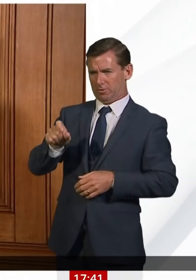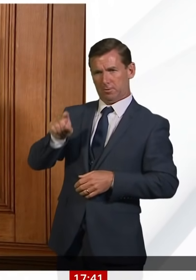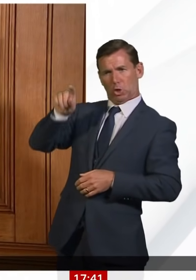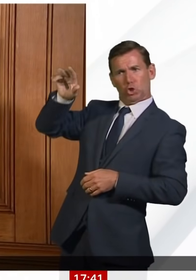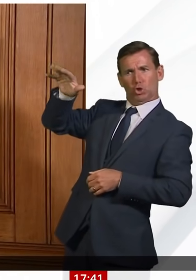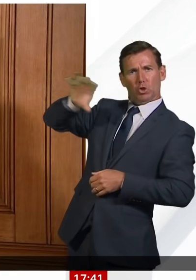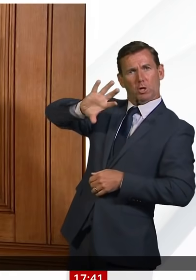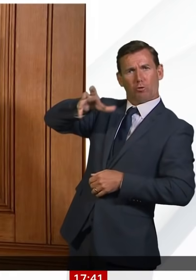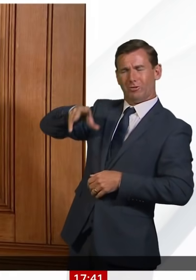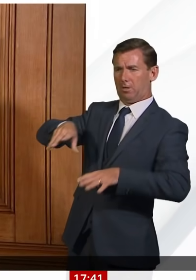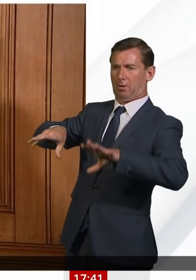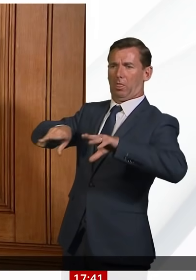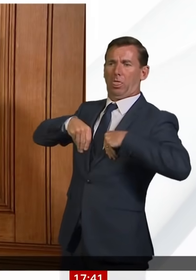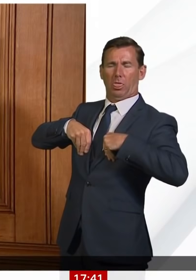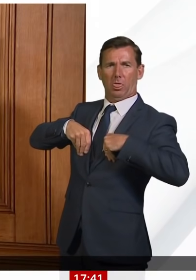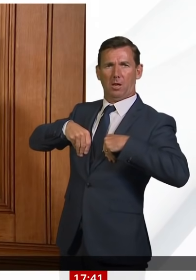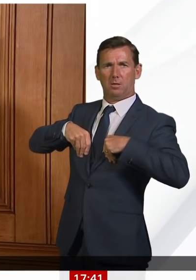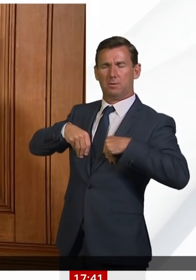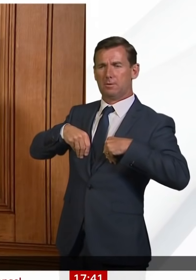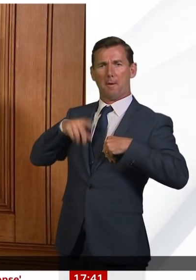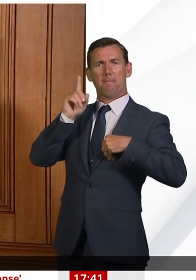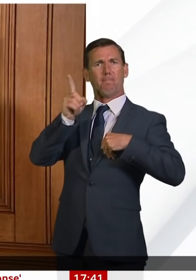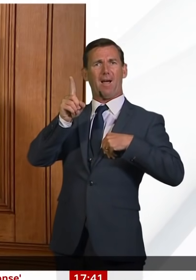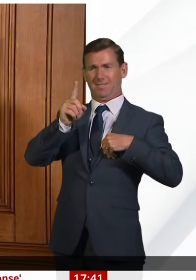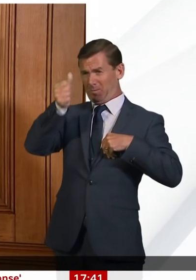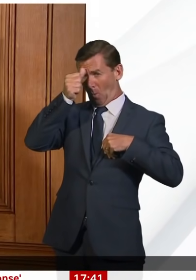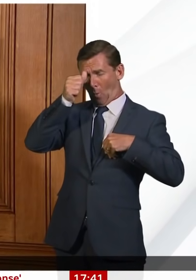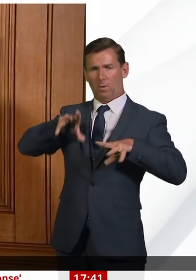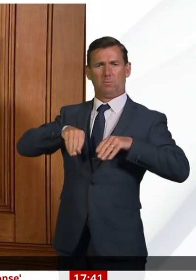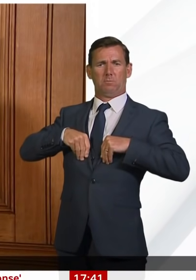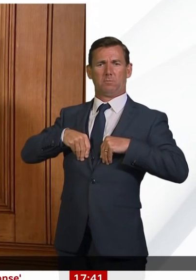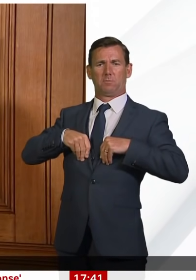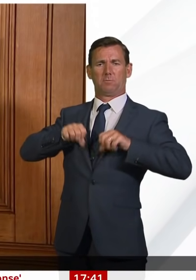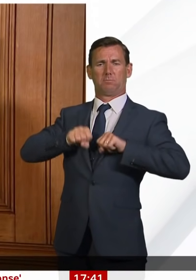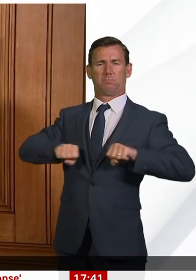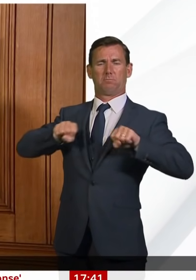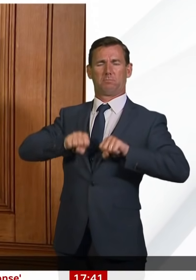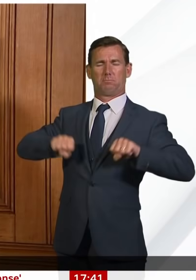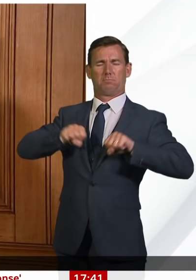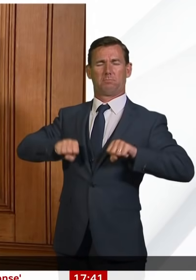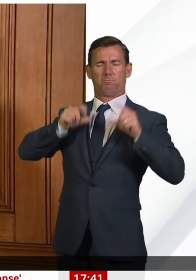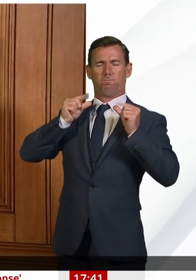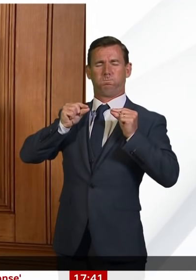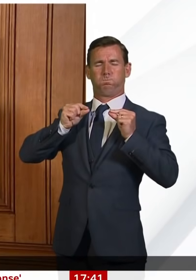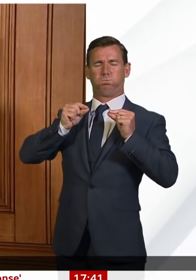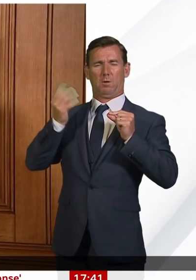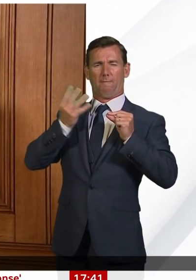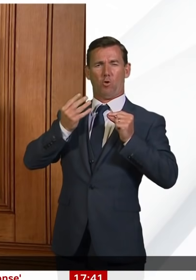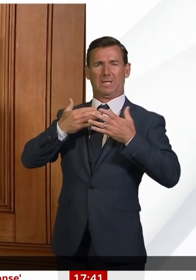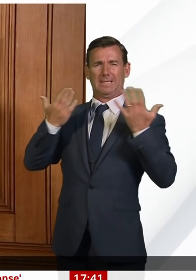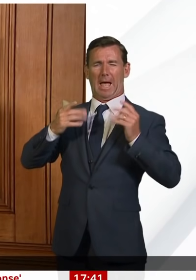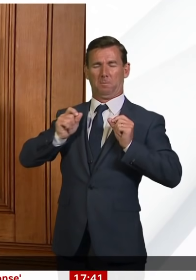flight, and the incubation period for this virus is up to 14 days. And it's typically 5